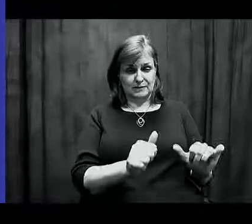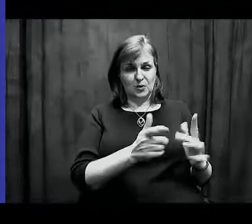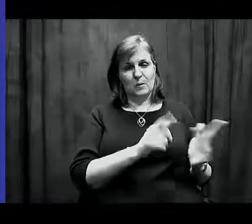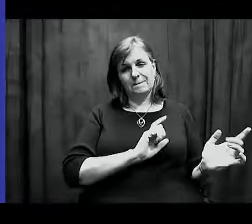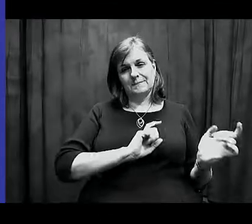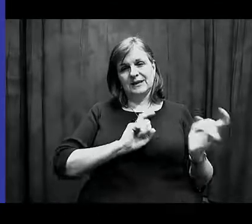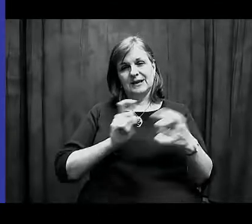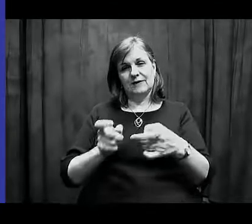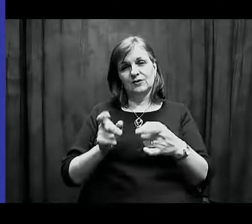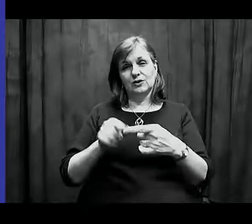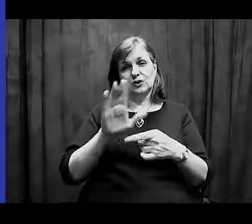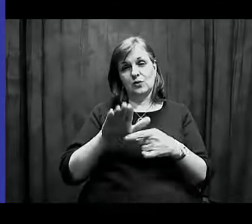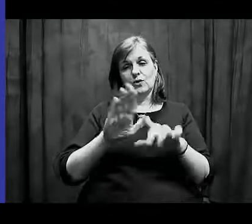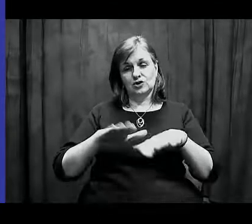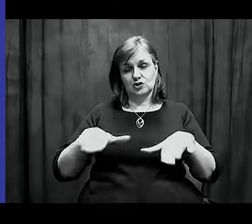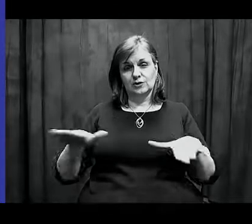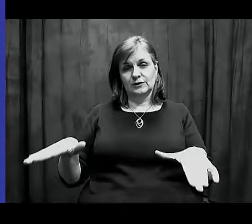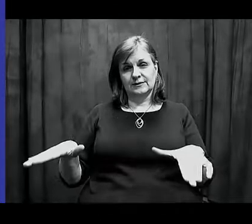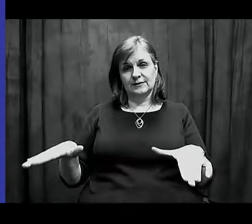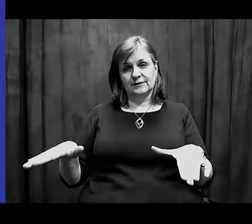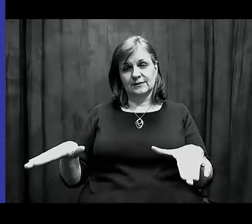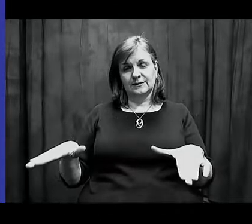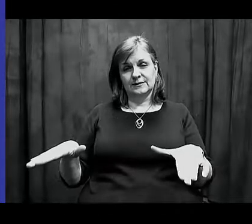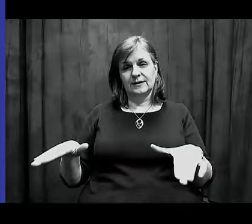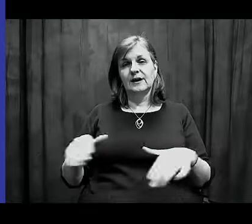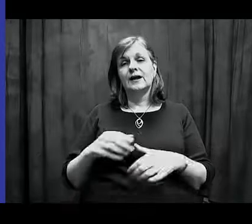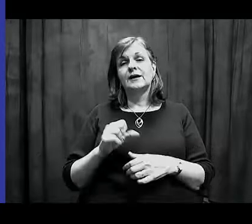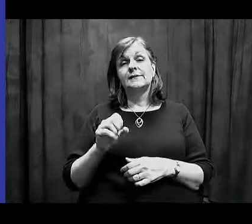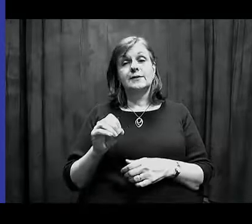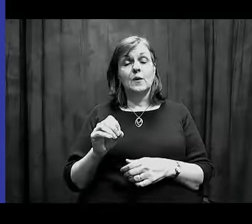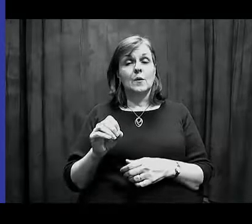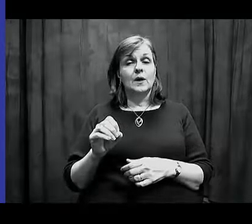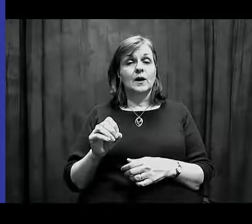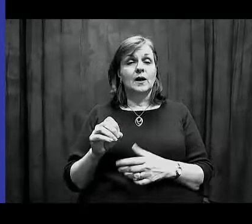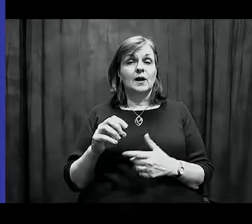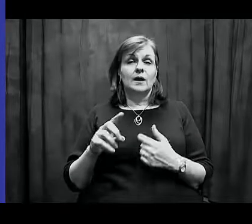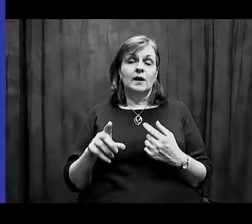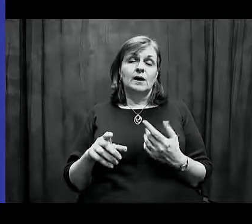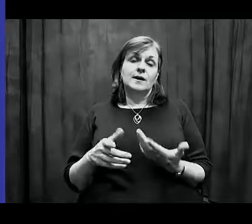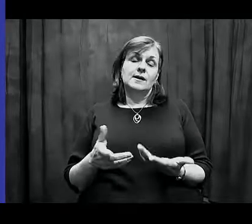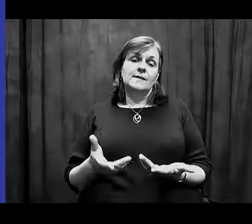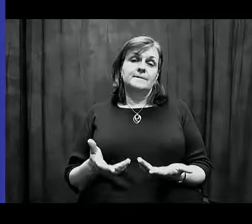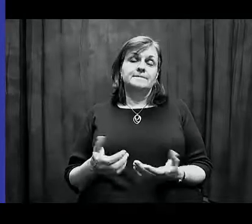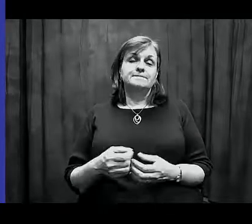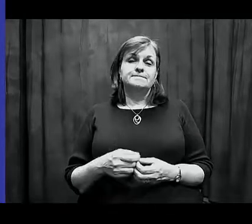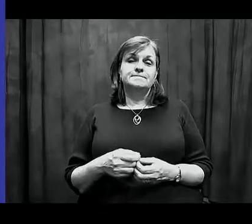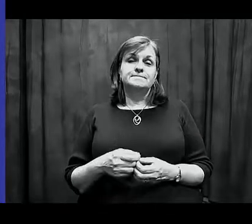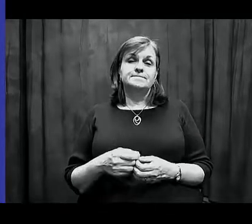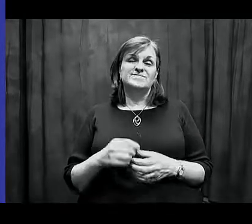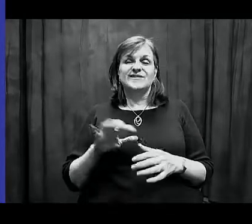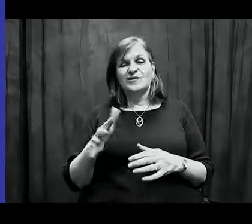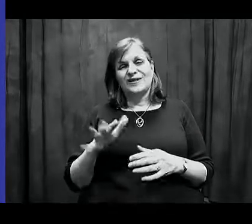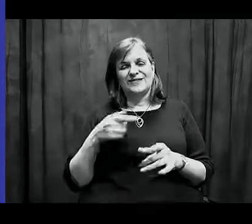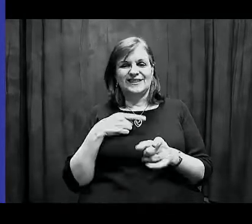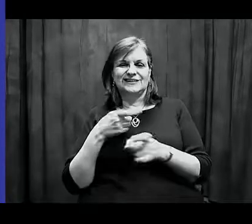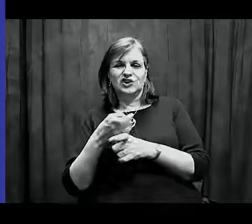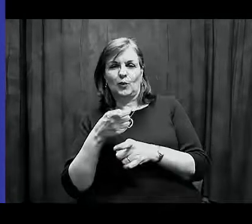you would pass on that physical fitness to your offspring,